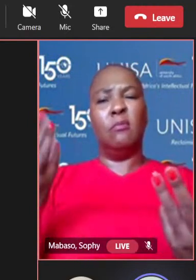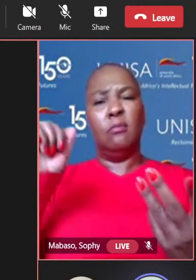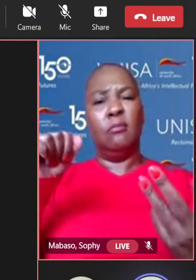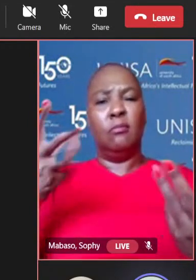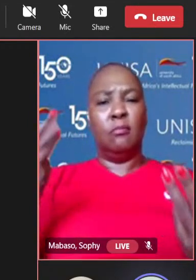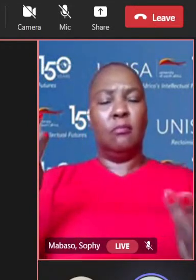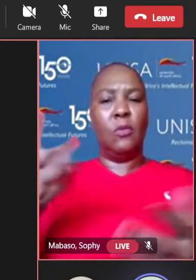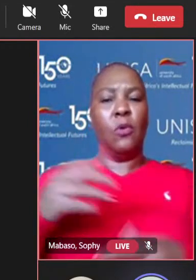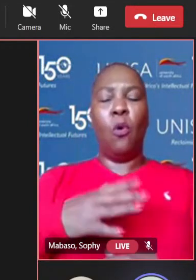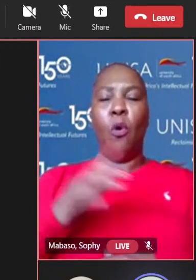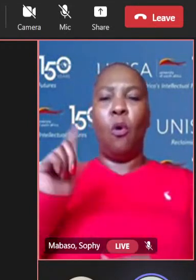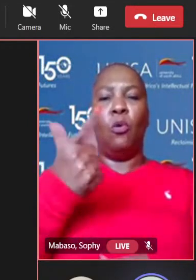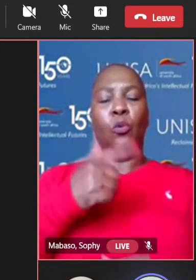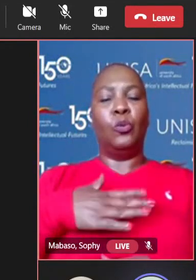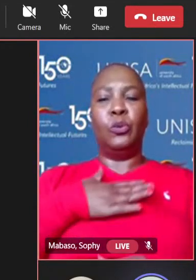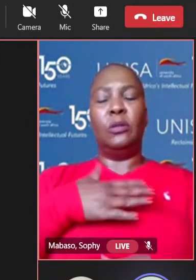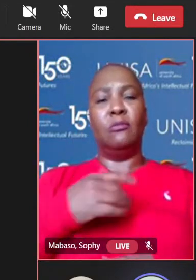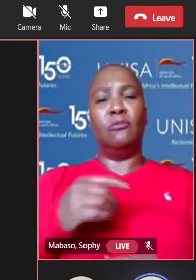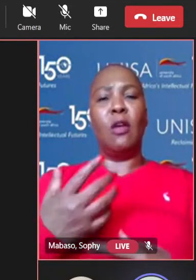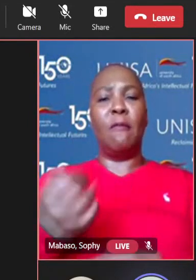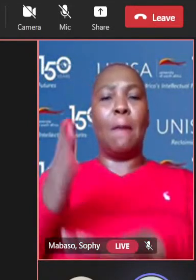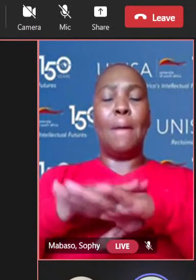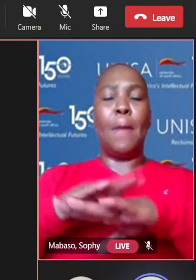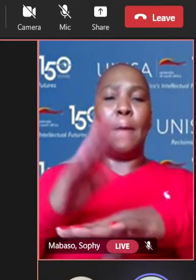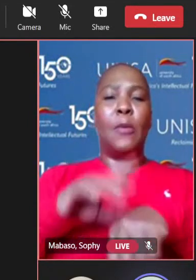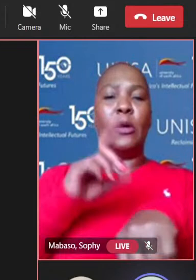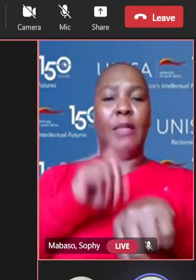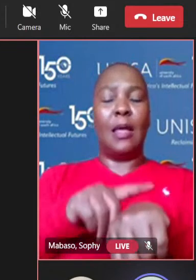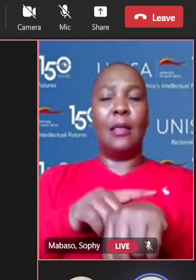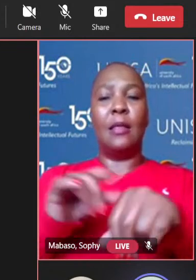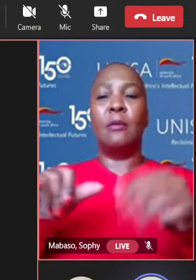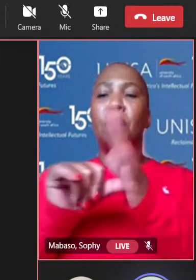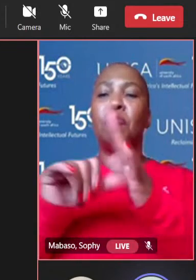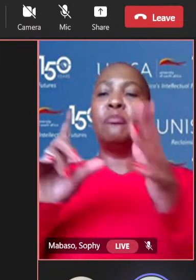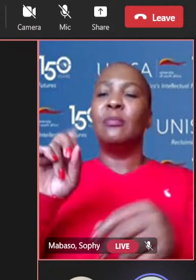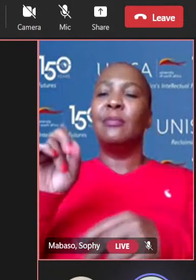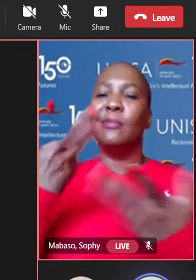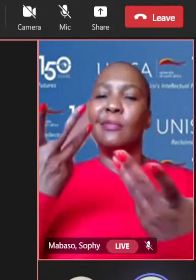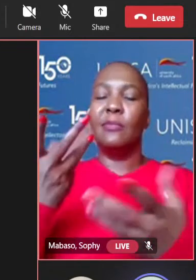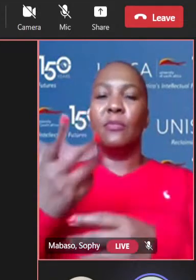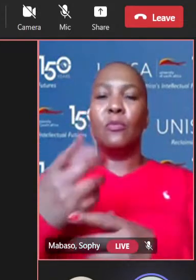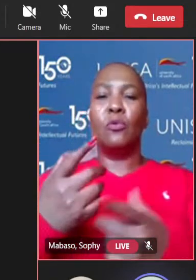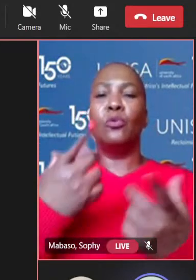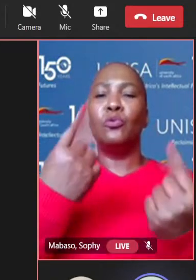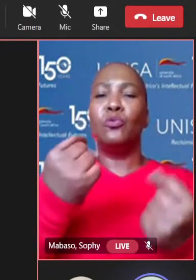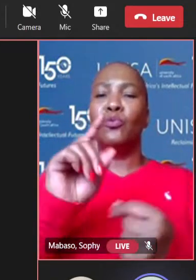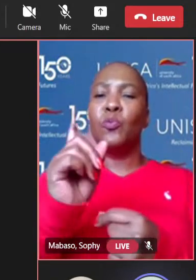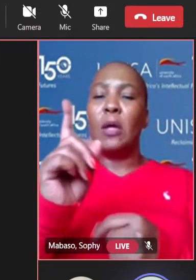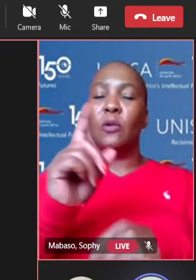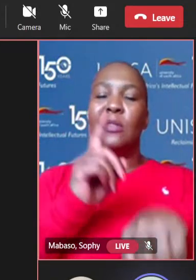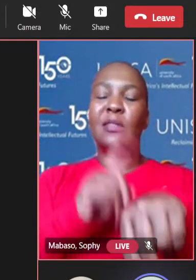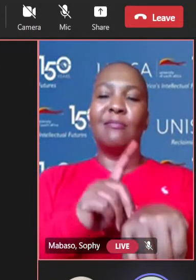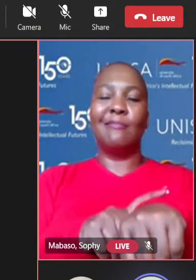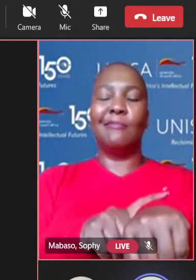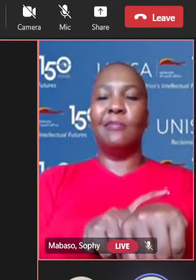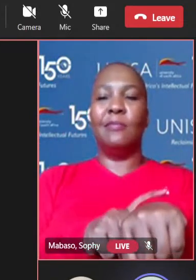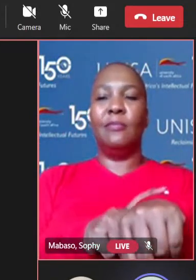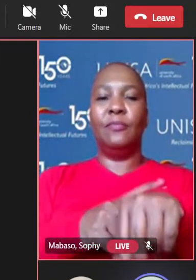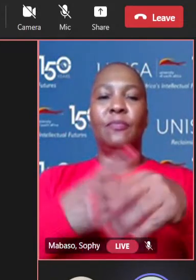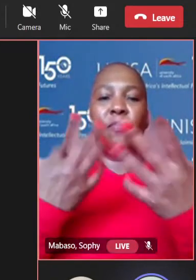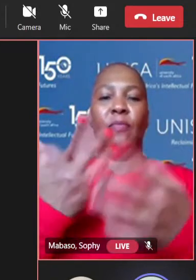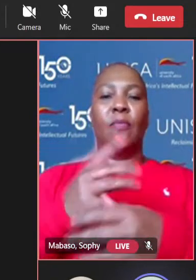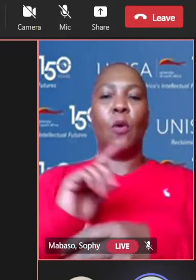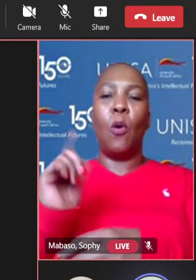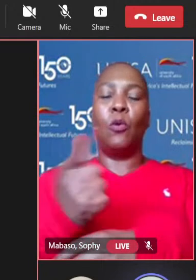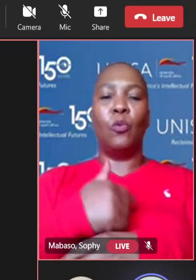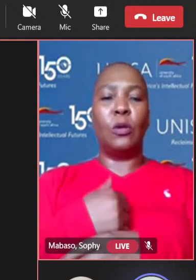all wish to have more time, the important thing is, what do you do with the time you have? Okay, we all want to have more